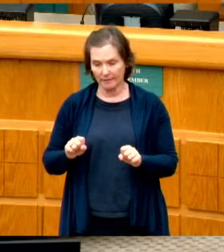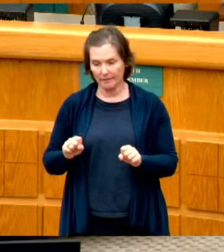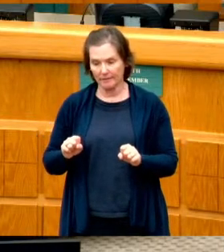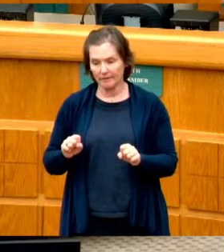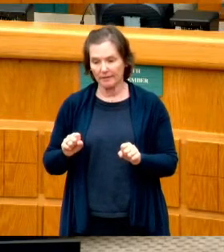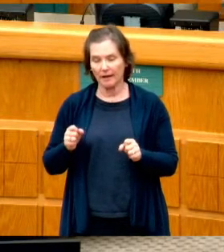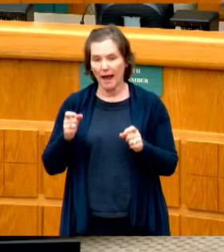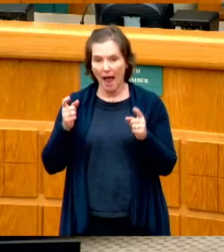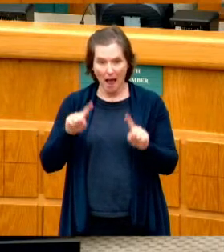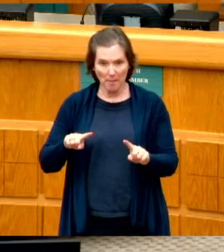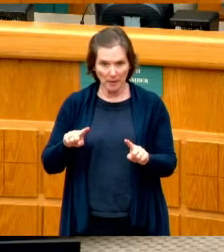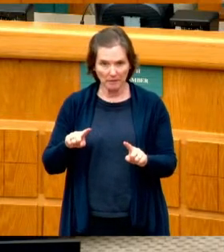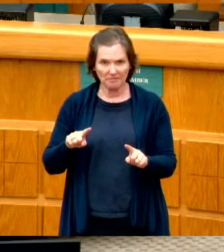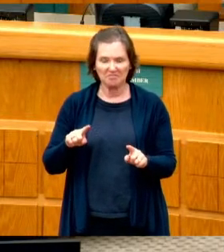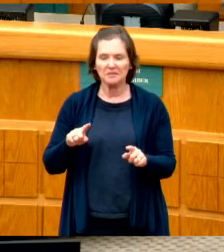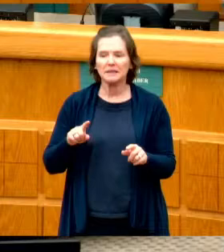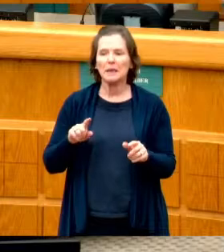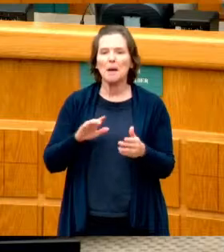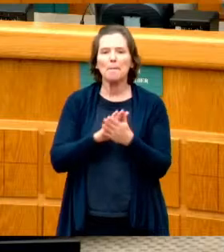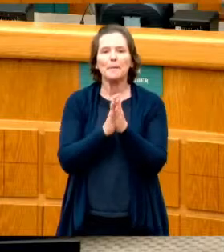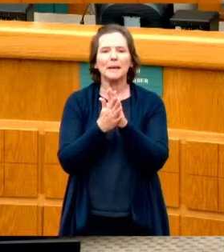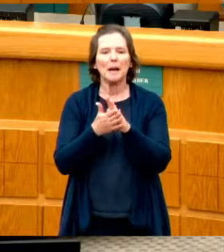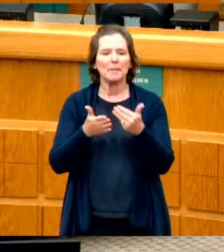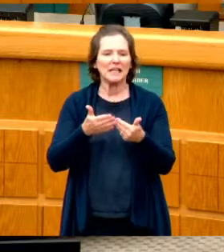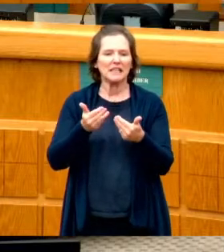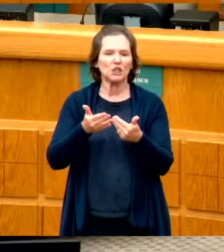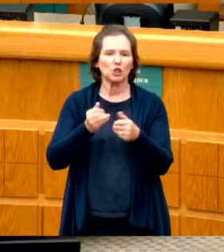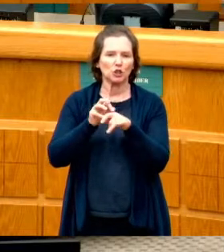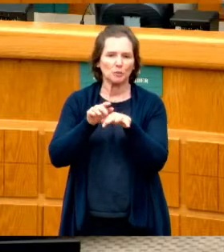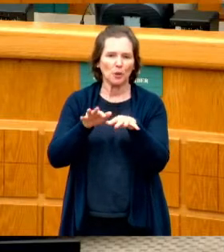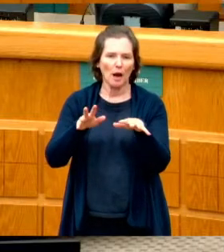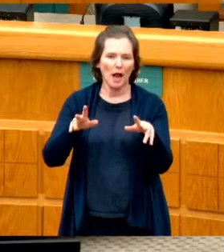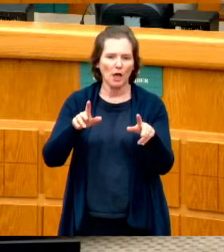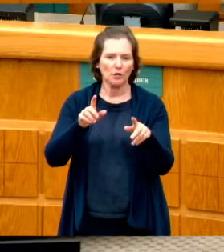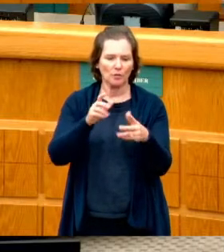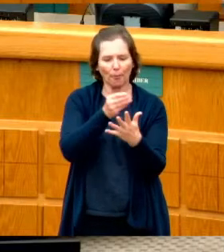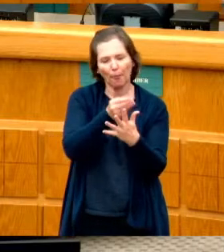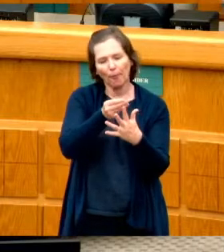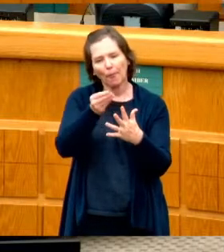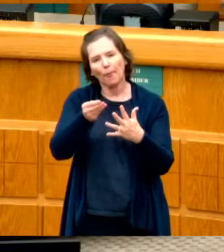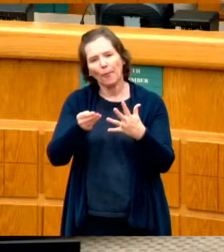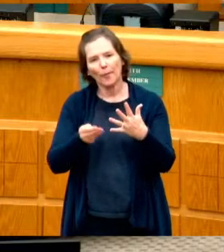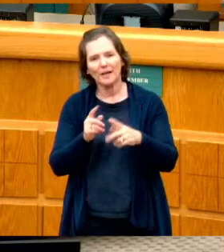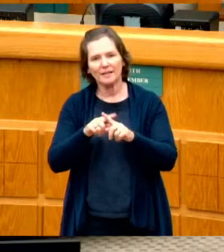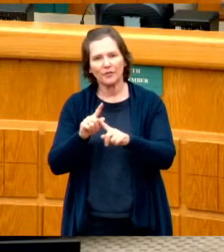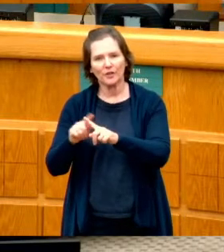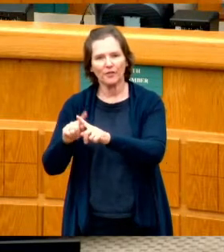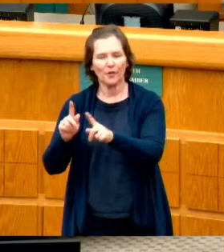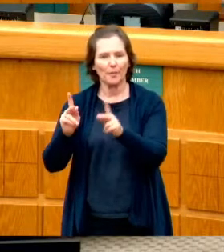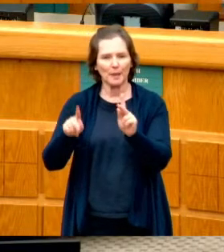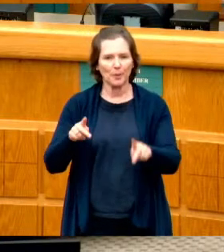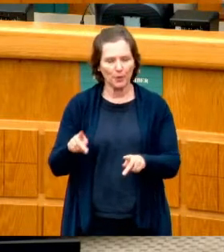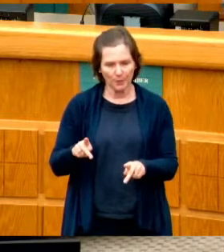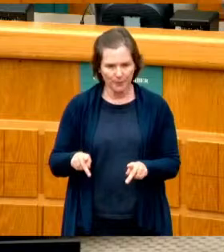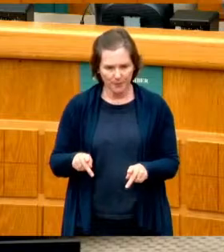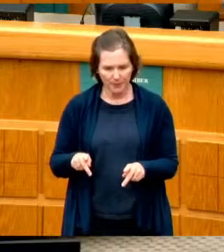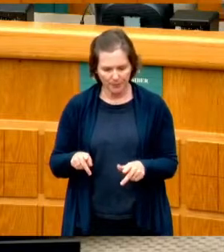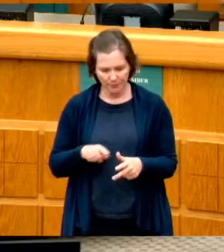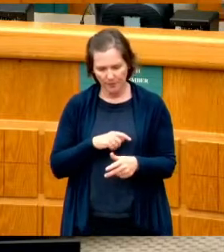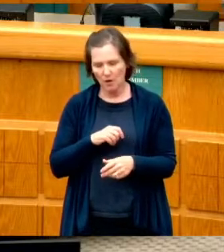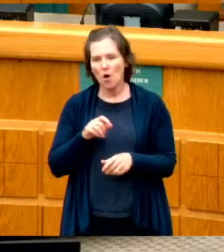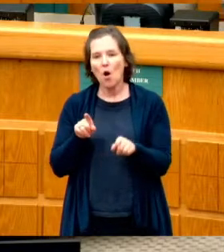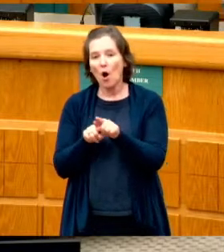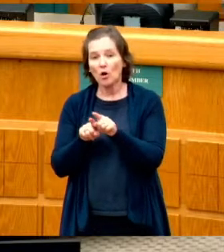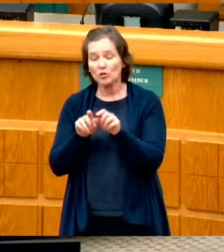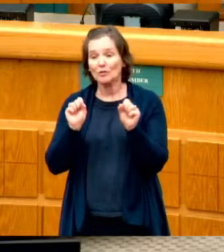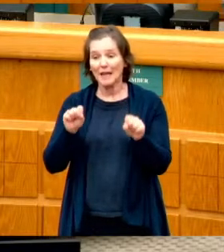to person, like we see in the B117 that we currently have in Nueces County. Number two, it could cause more severe disease